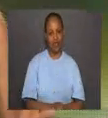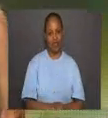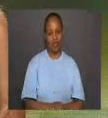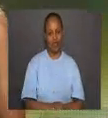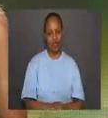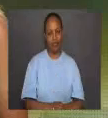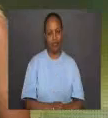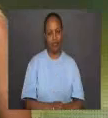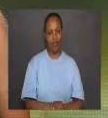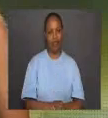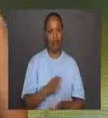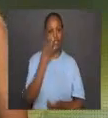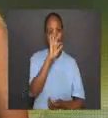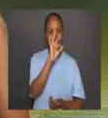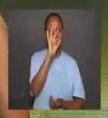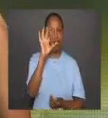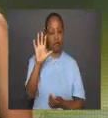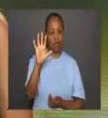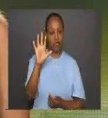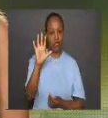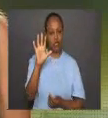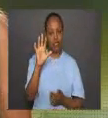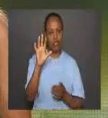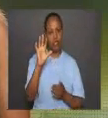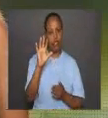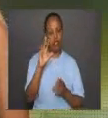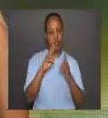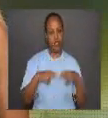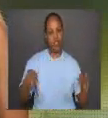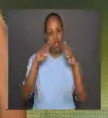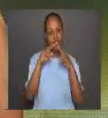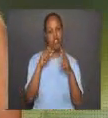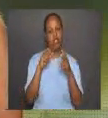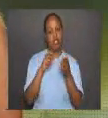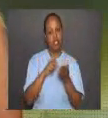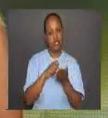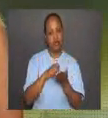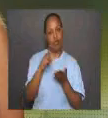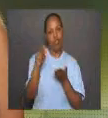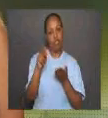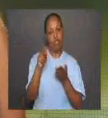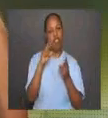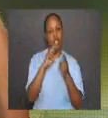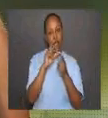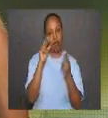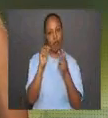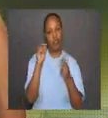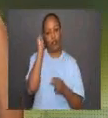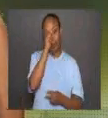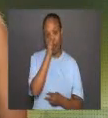The 1995 Constitution of the Federal Democratic Republic of